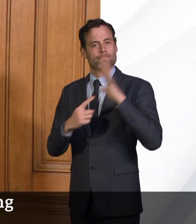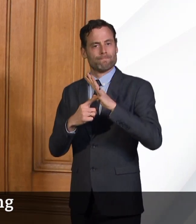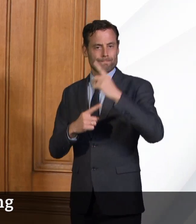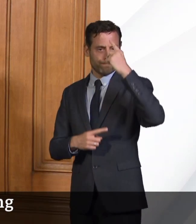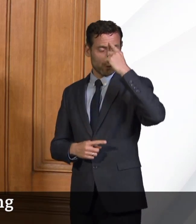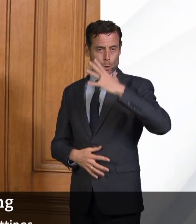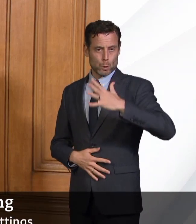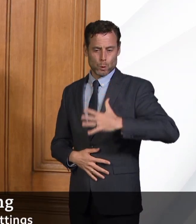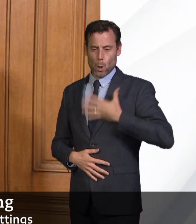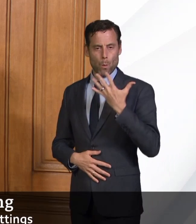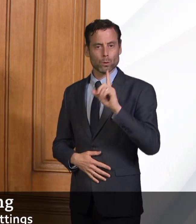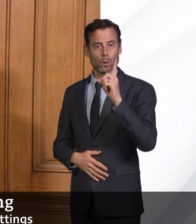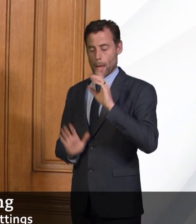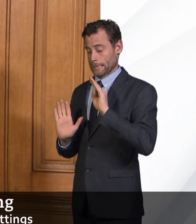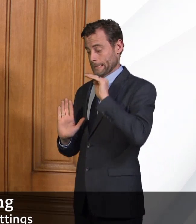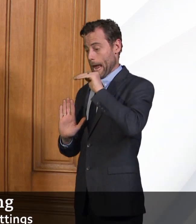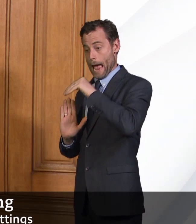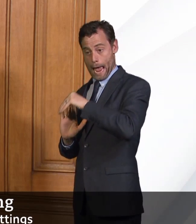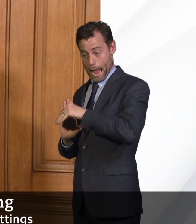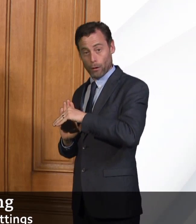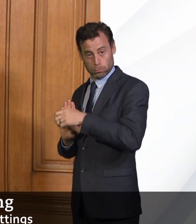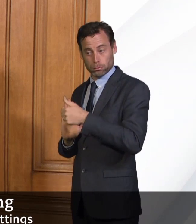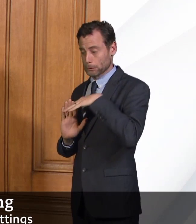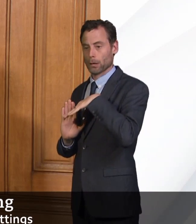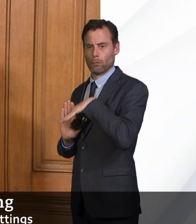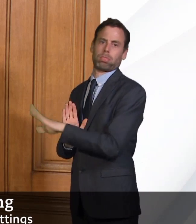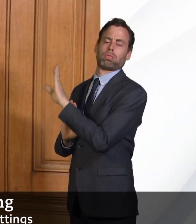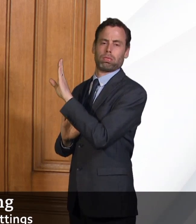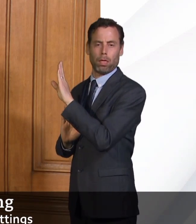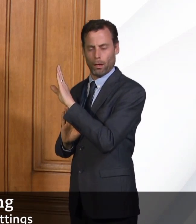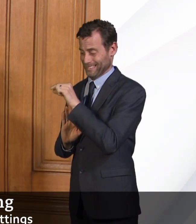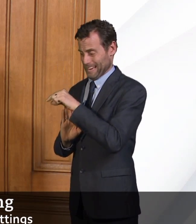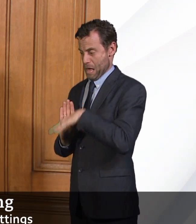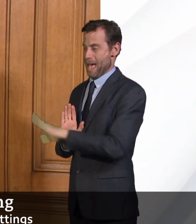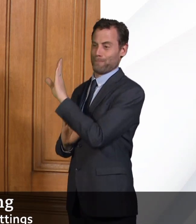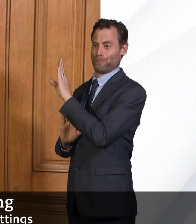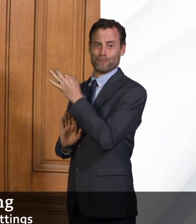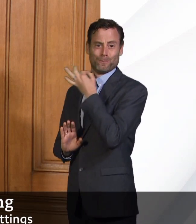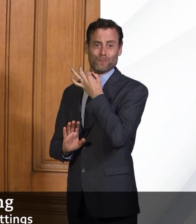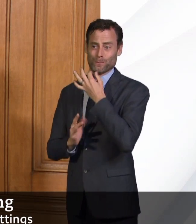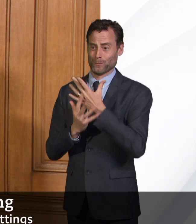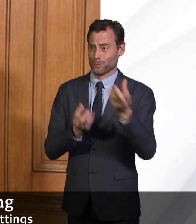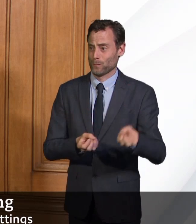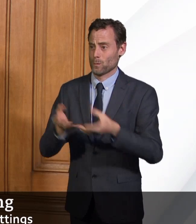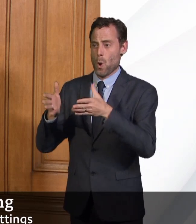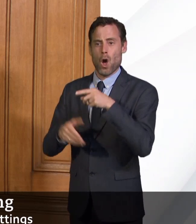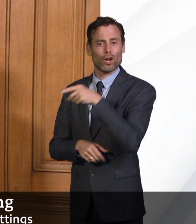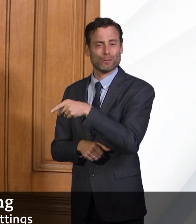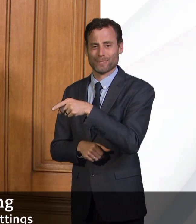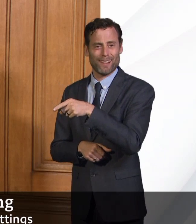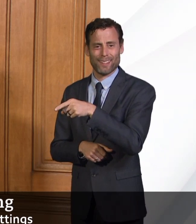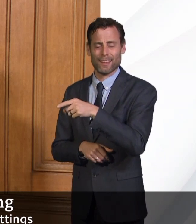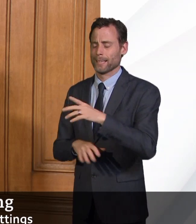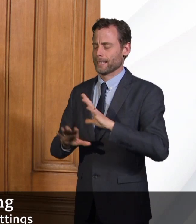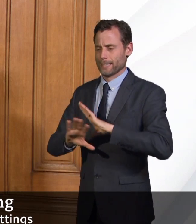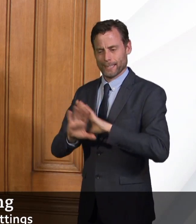don't risk putting pressure on our health service that overwhelms it. And to do that, it is a requirement to make sure that